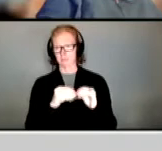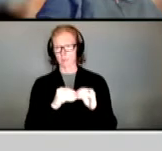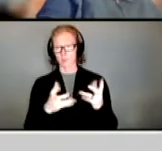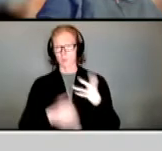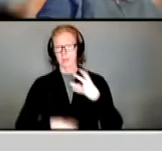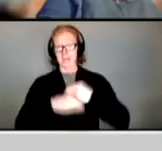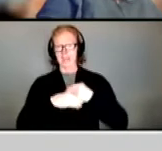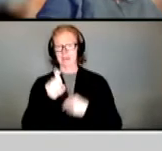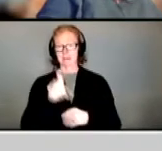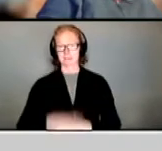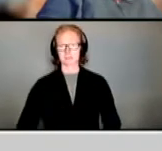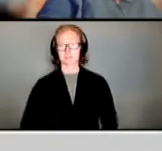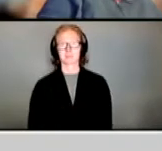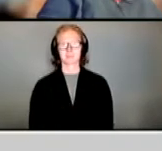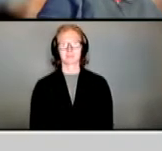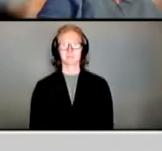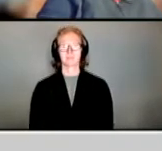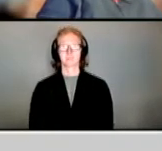see?